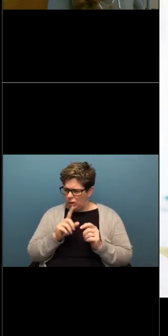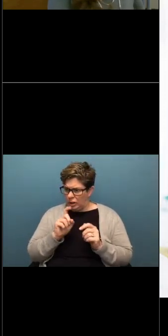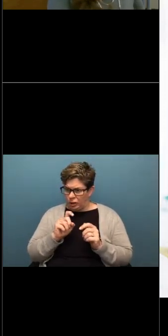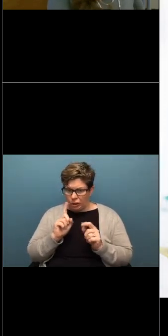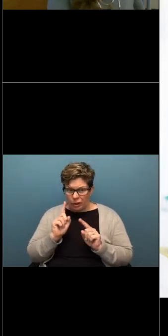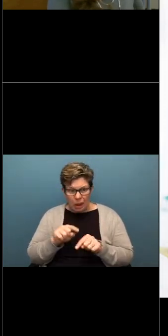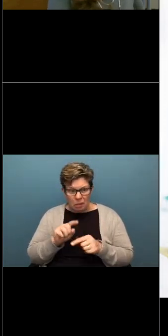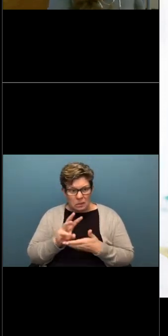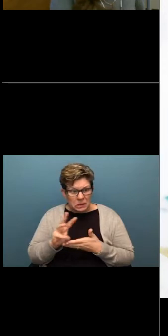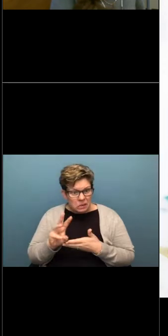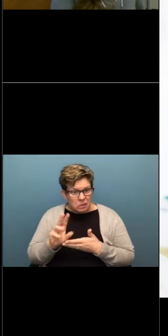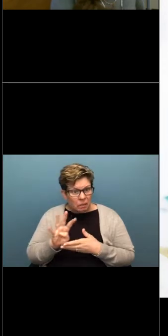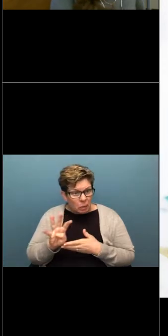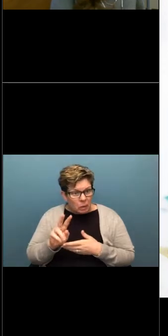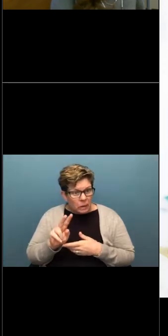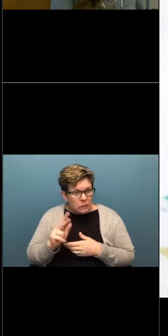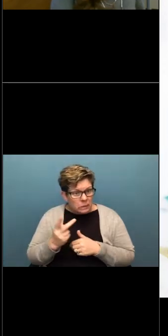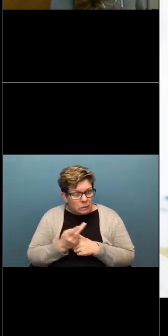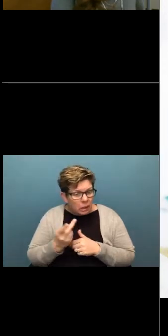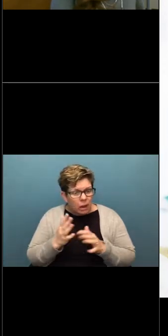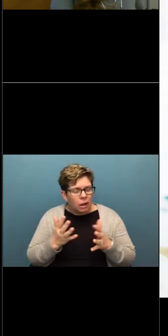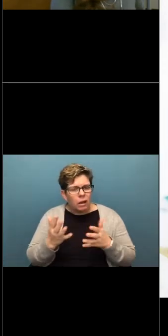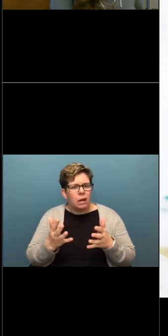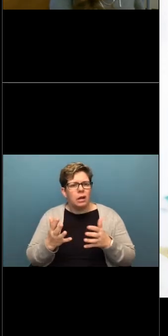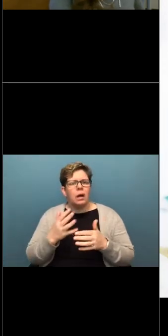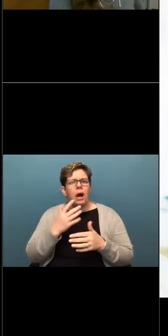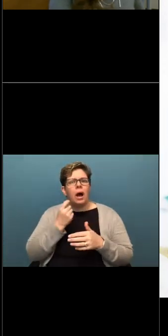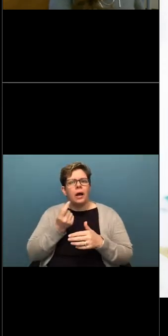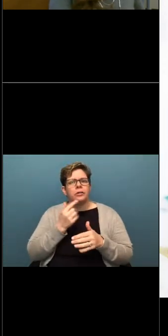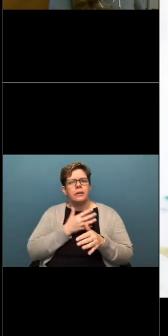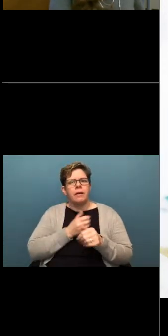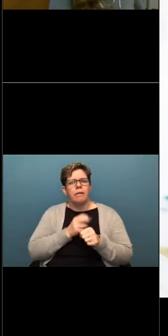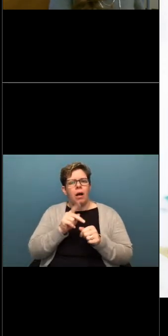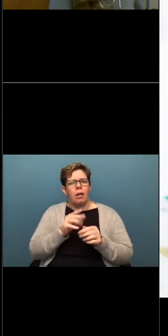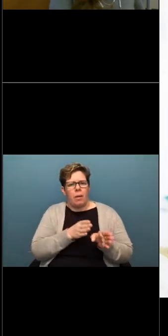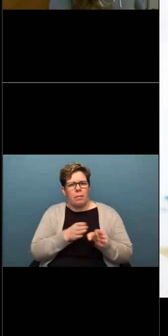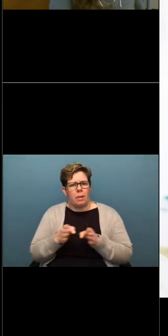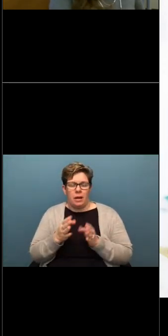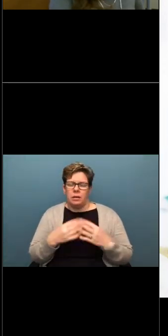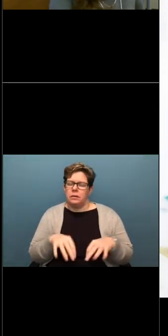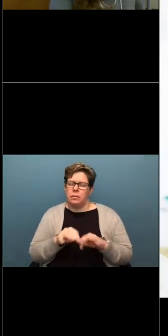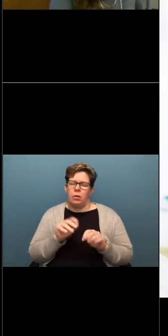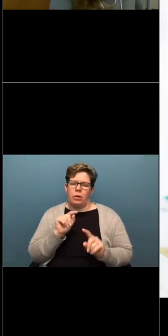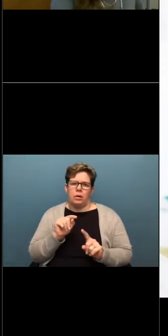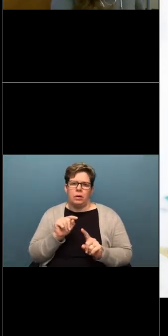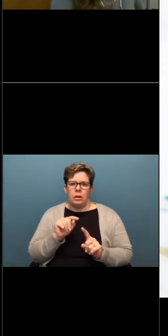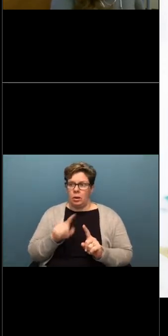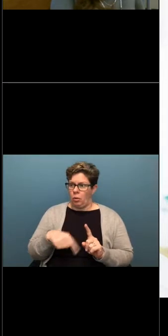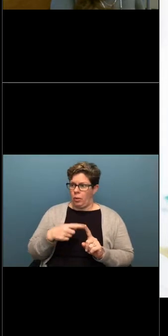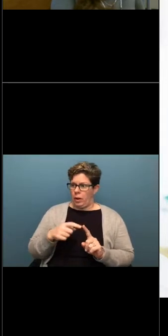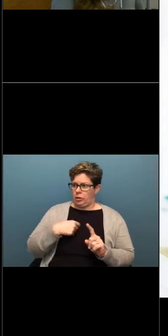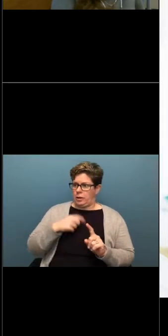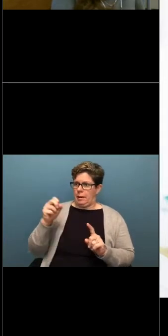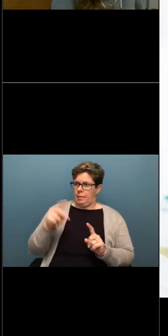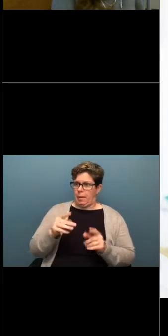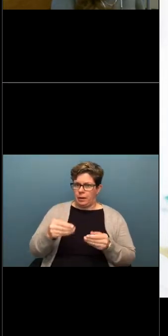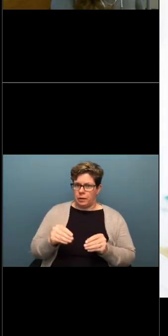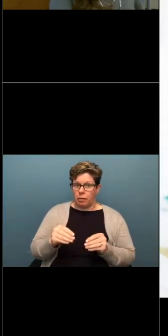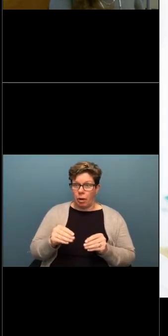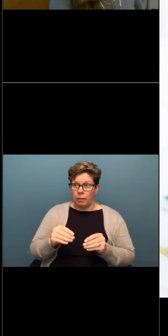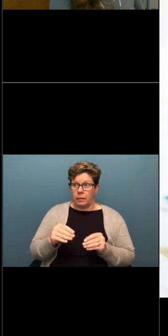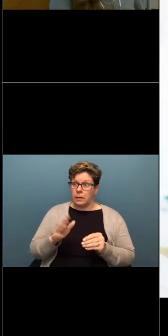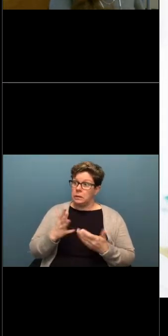how. So really understanding what your follow-up plan is really important, I think. When to come back, how to make an